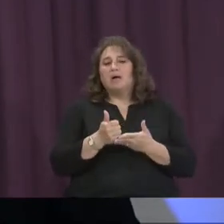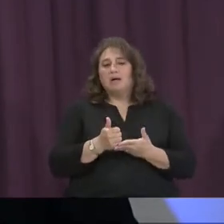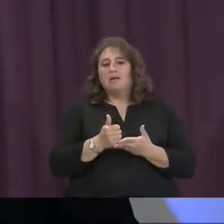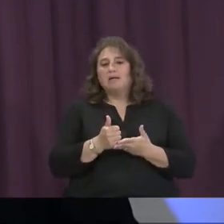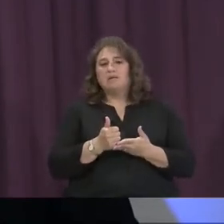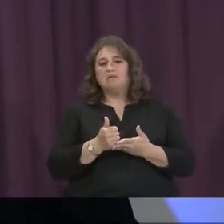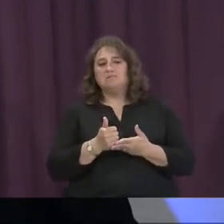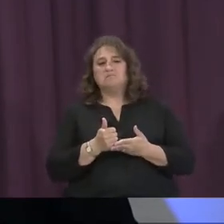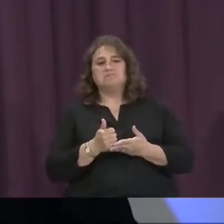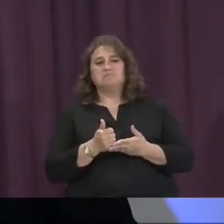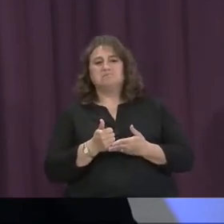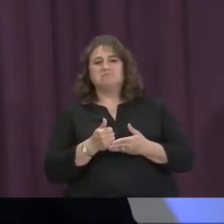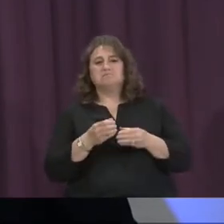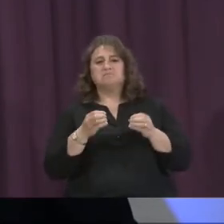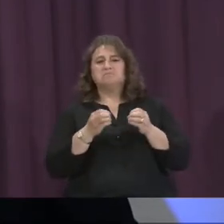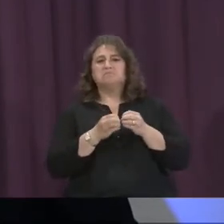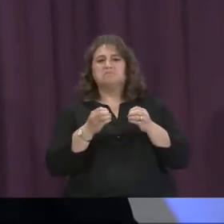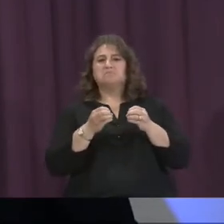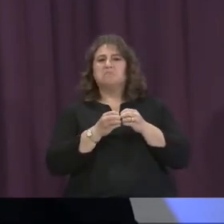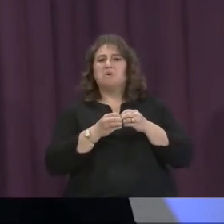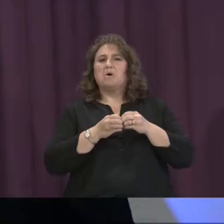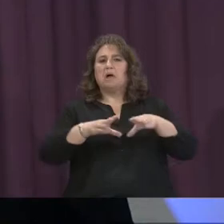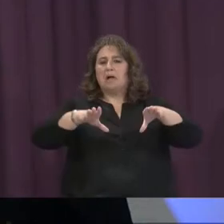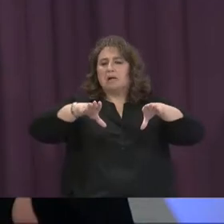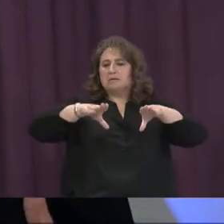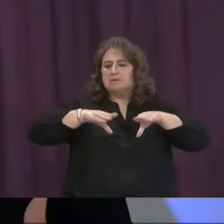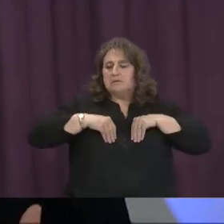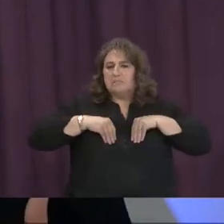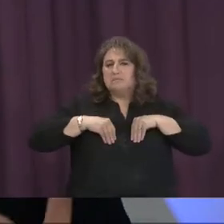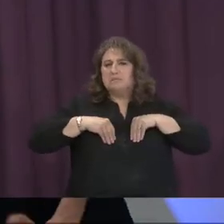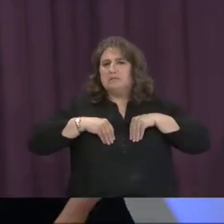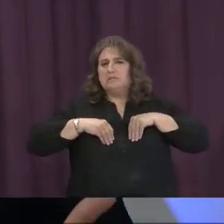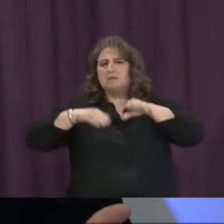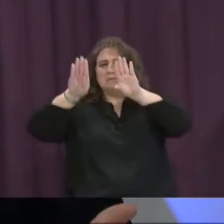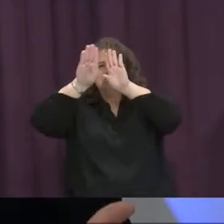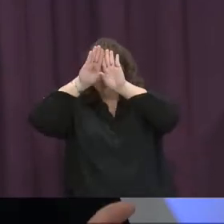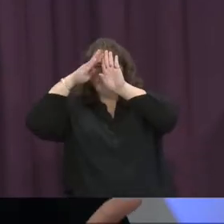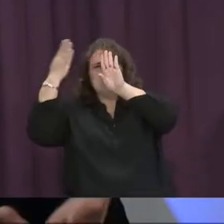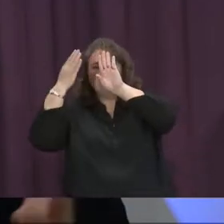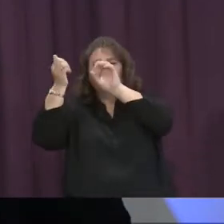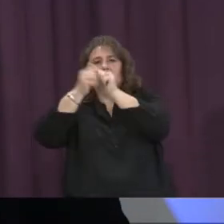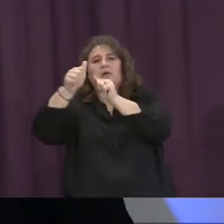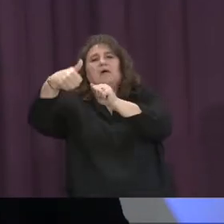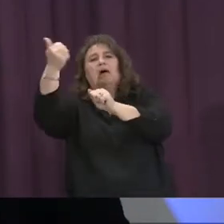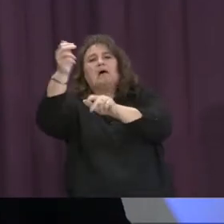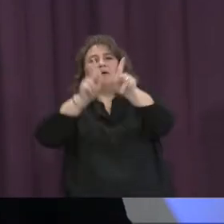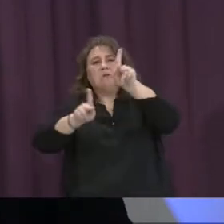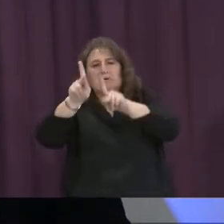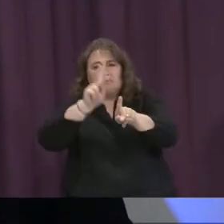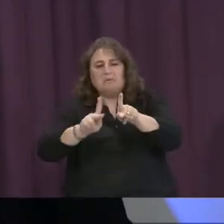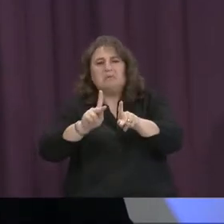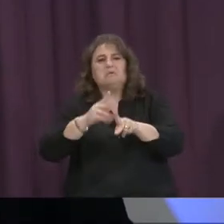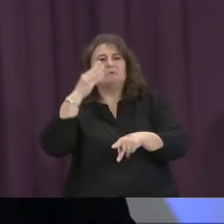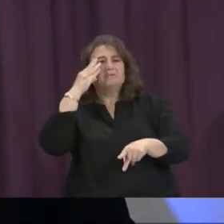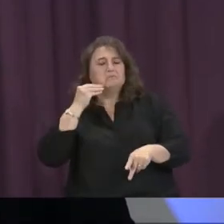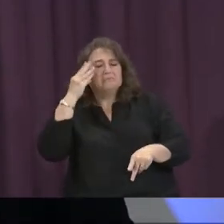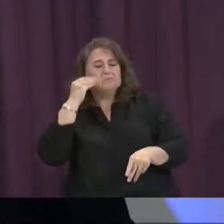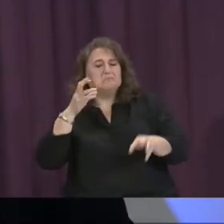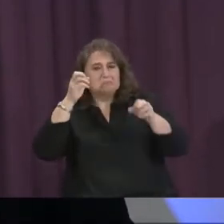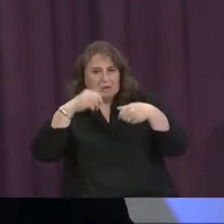more open to other, other people, other opportunities and other, other experiences and, and cultures.